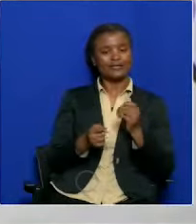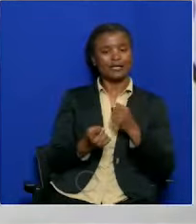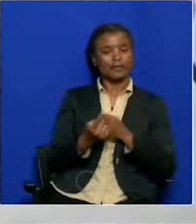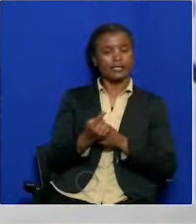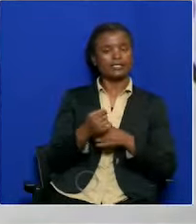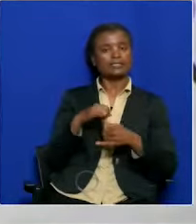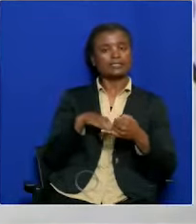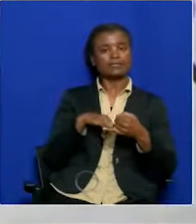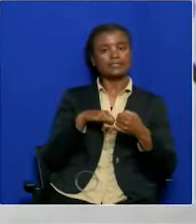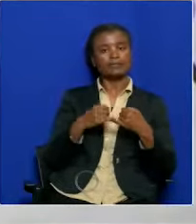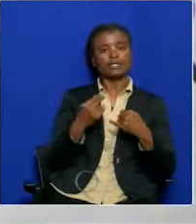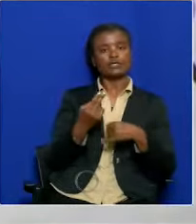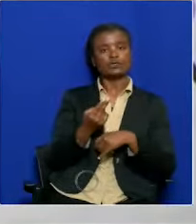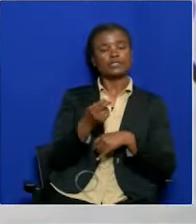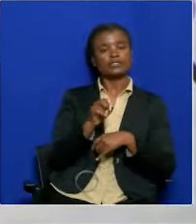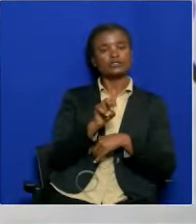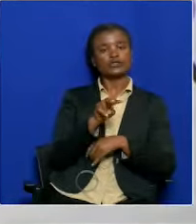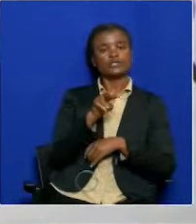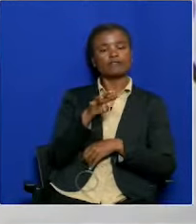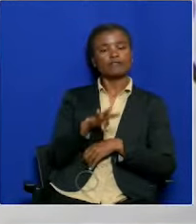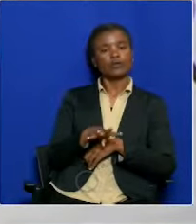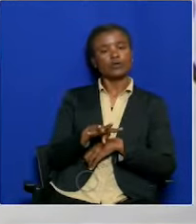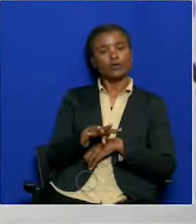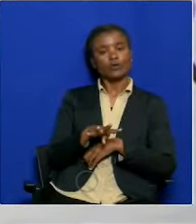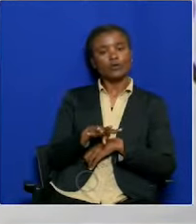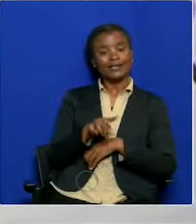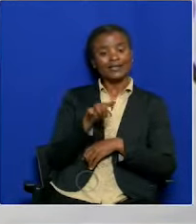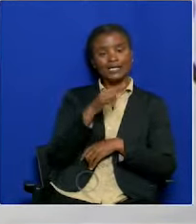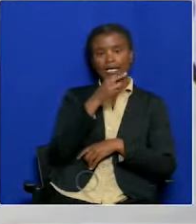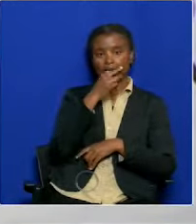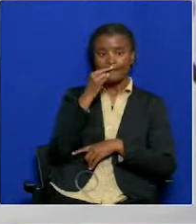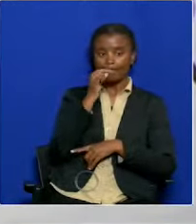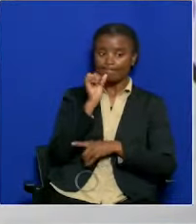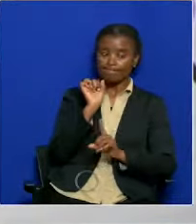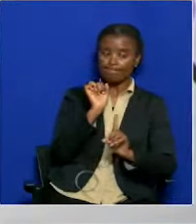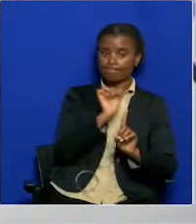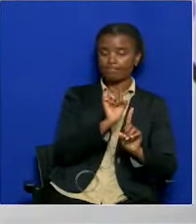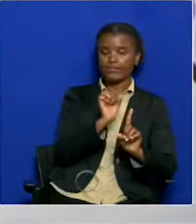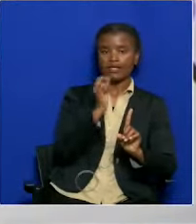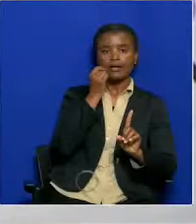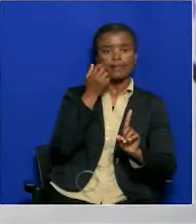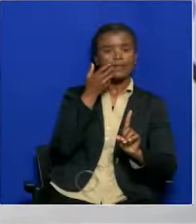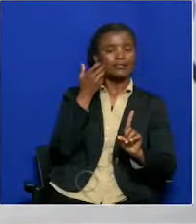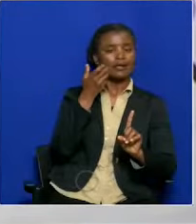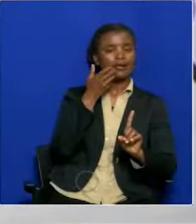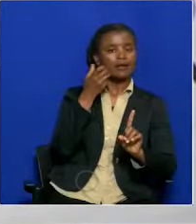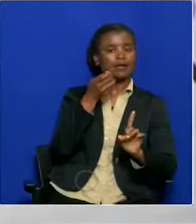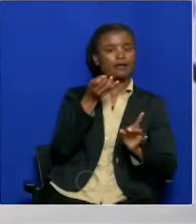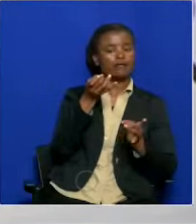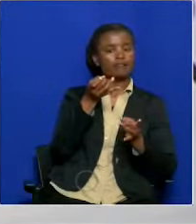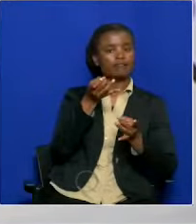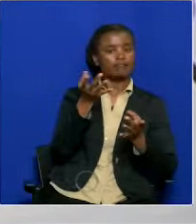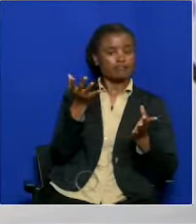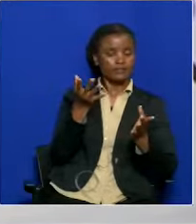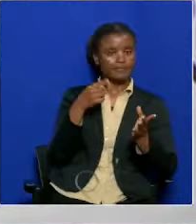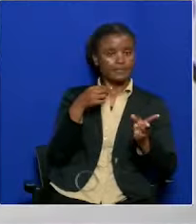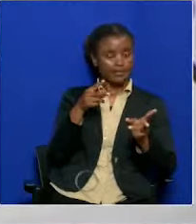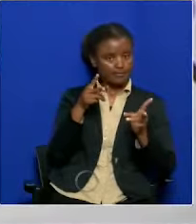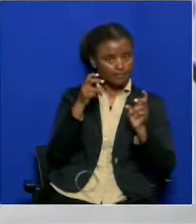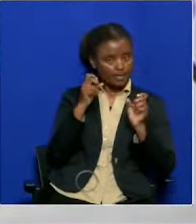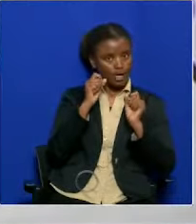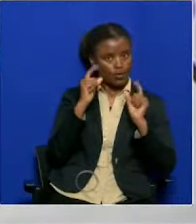where Matlala's name was mentioned. So that is what I'm trying to explain. I find that